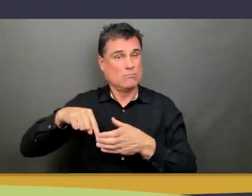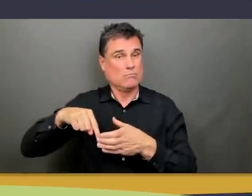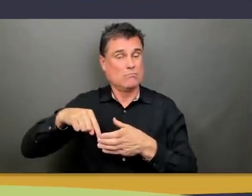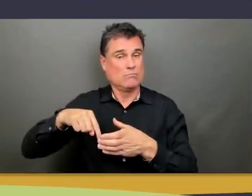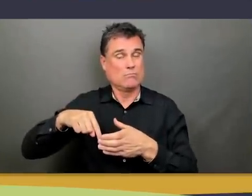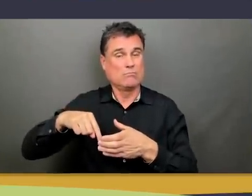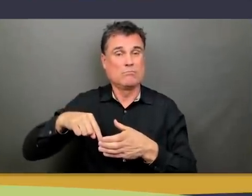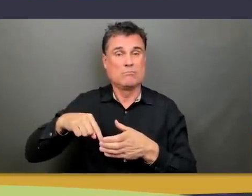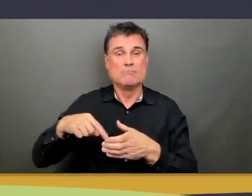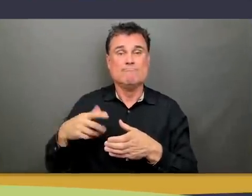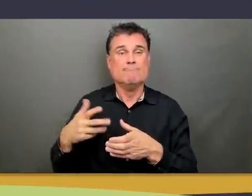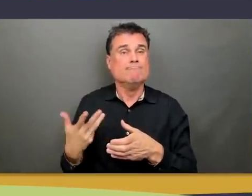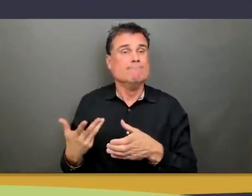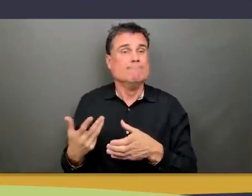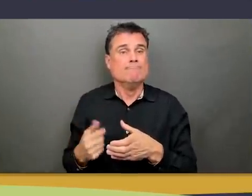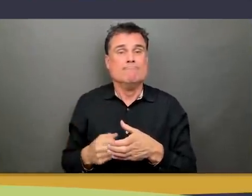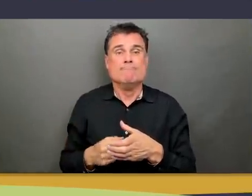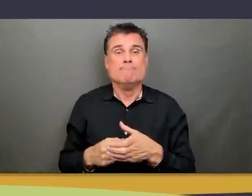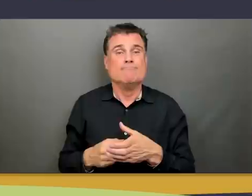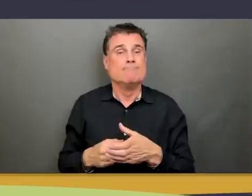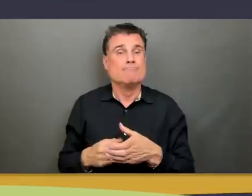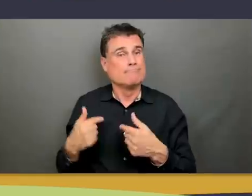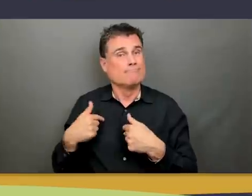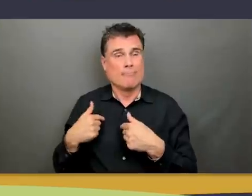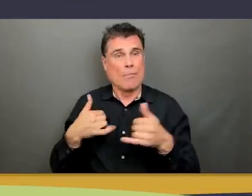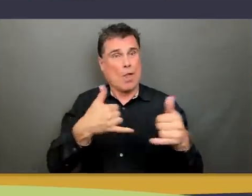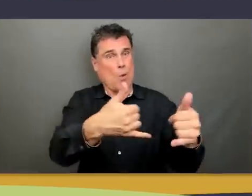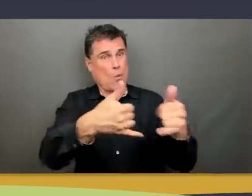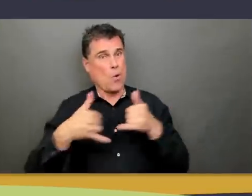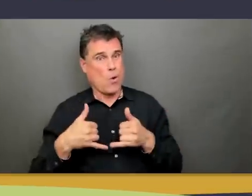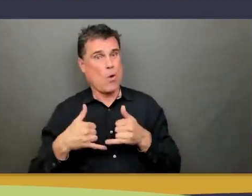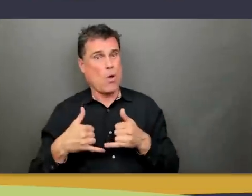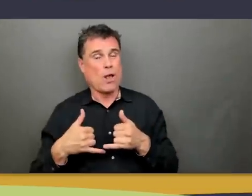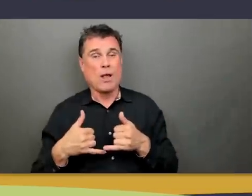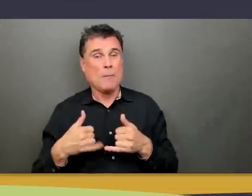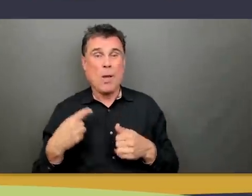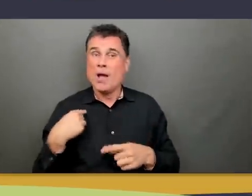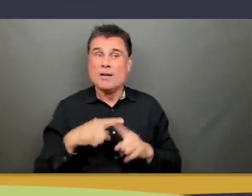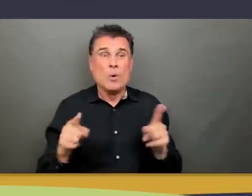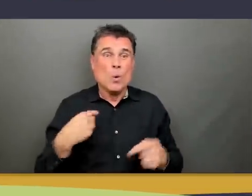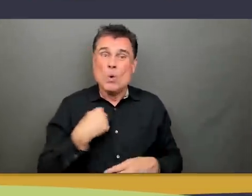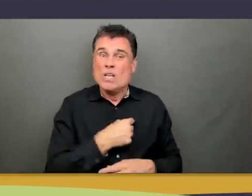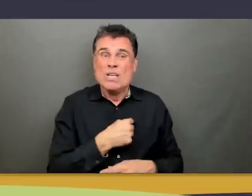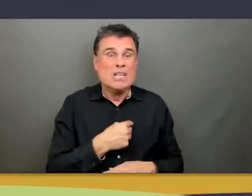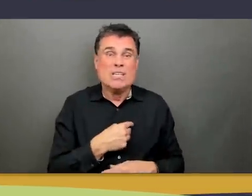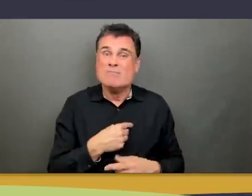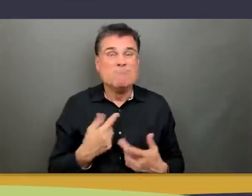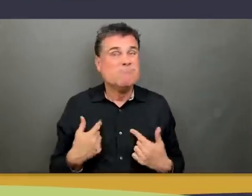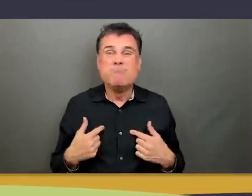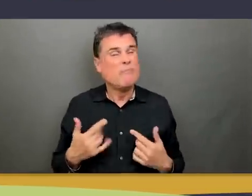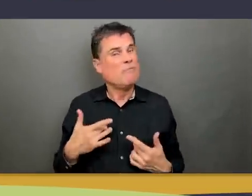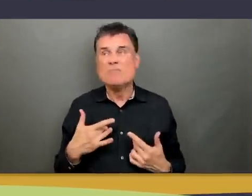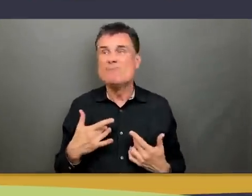to represent the demographics and the reflection of our community. We have